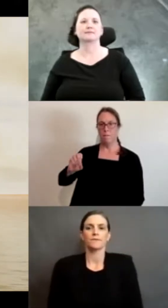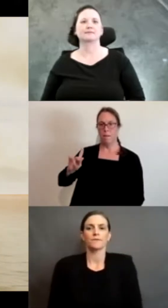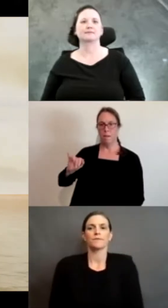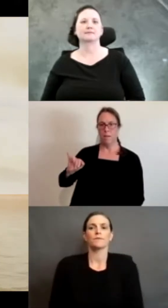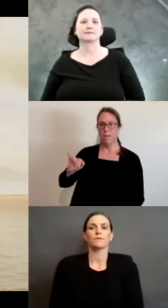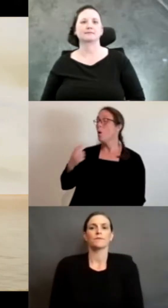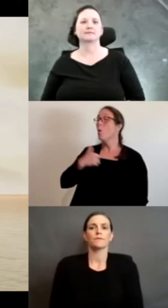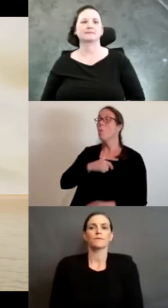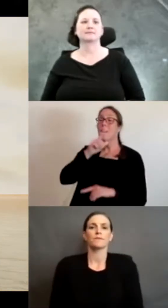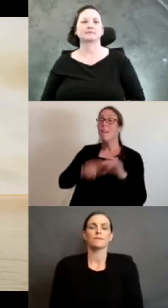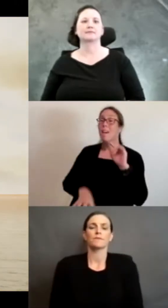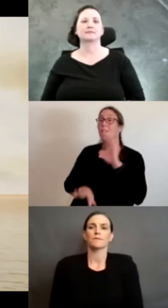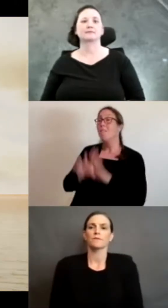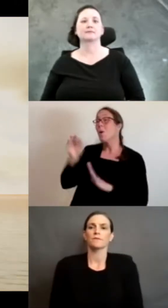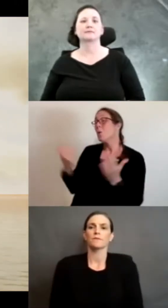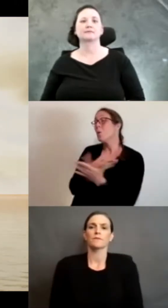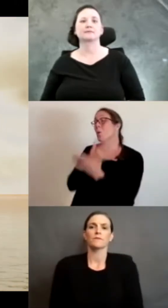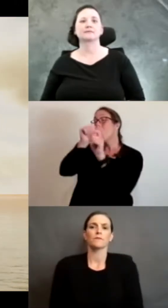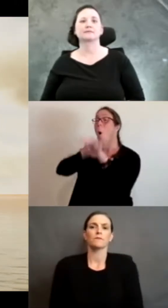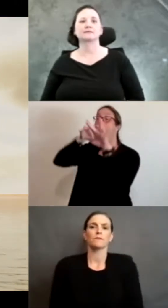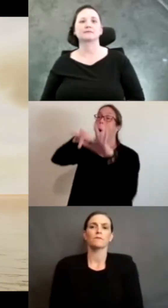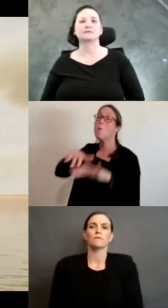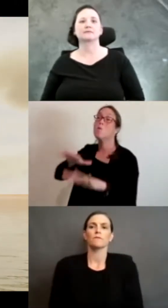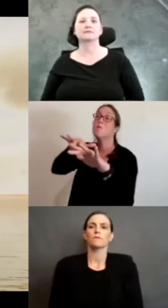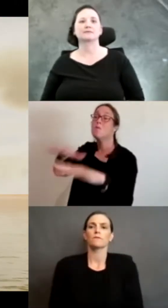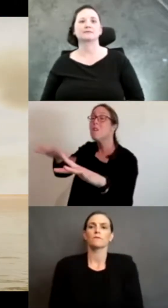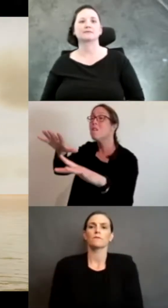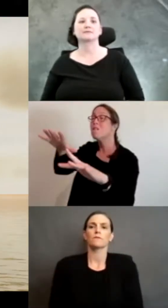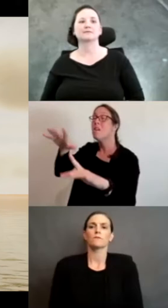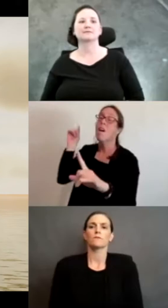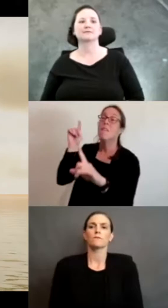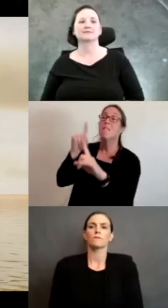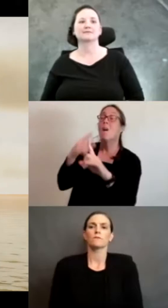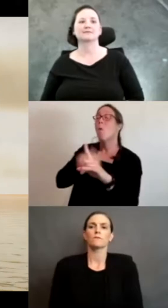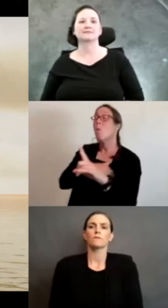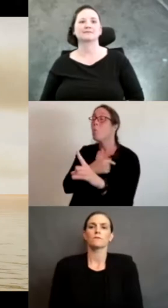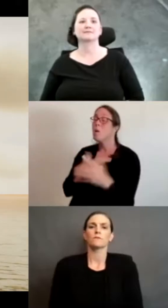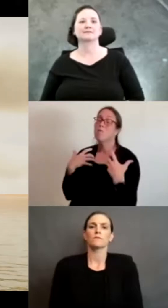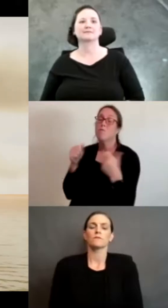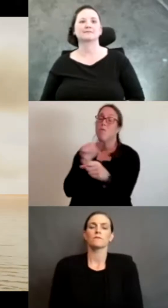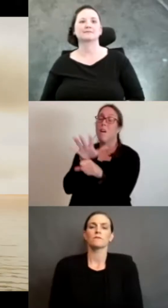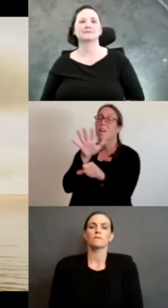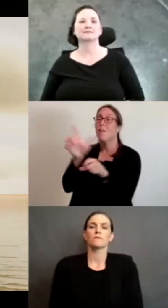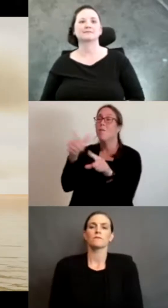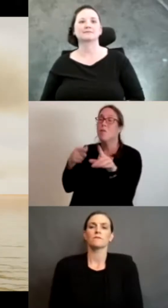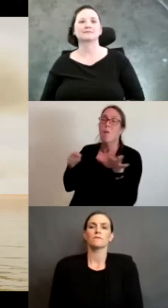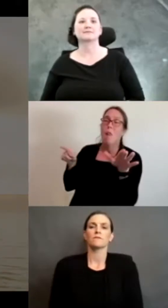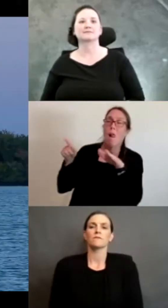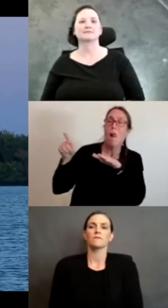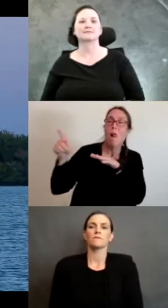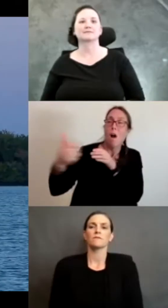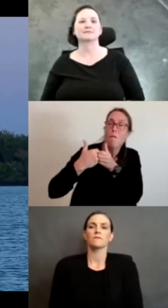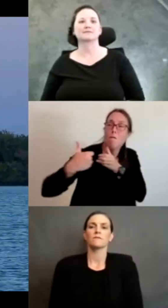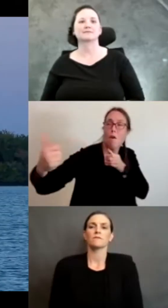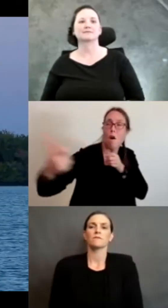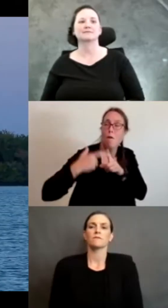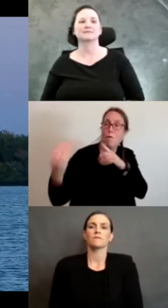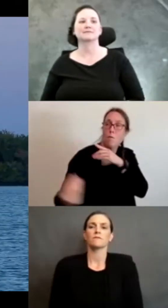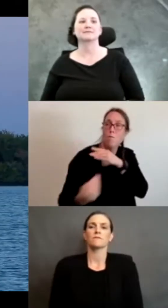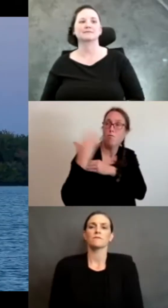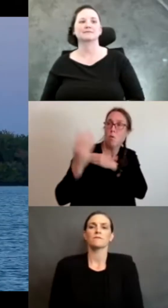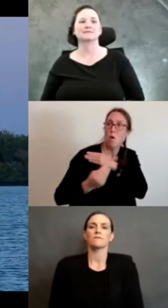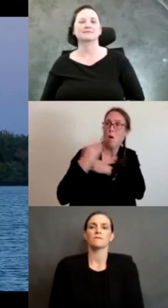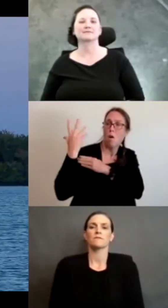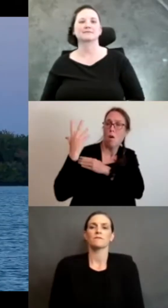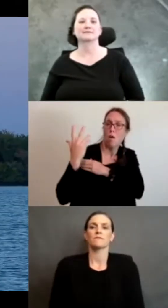unless we have the courage to lose sight of the shore. She sits up and smiles to herself. Vicky feels the top